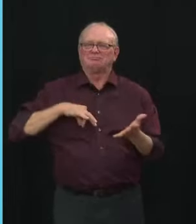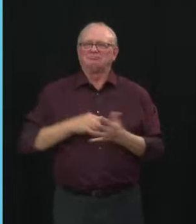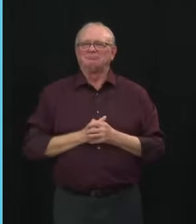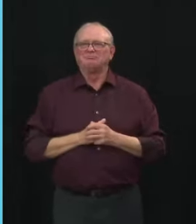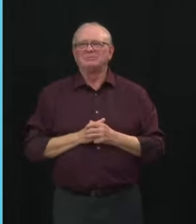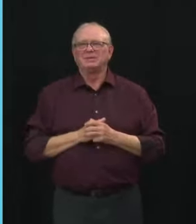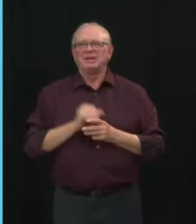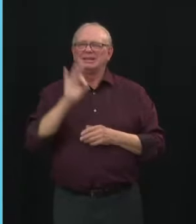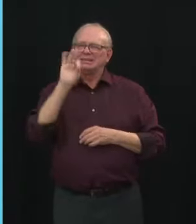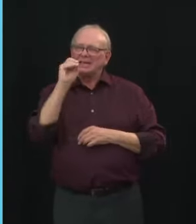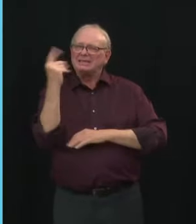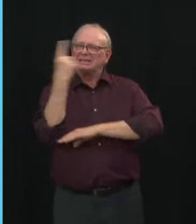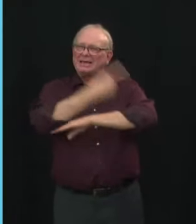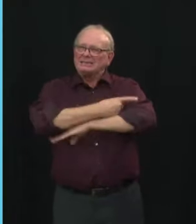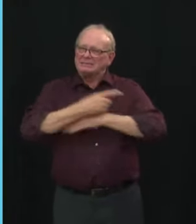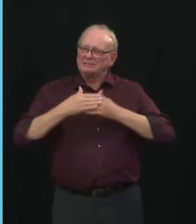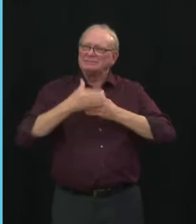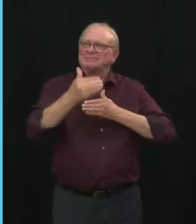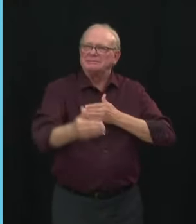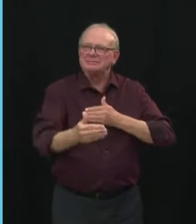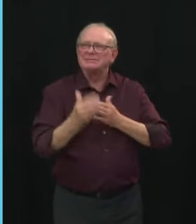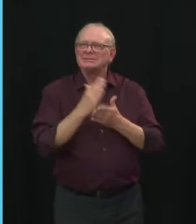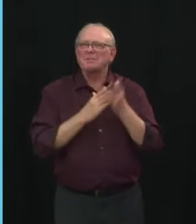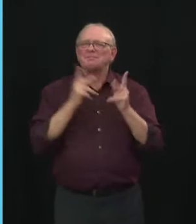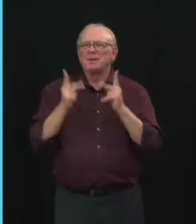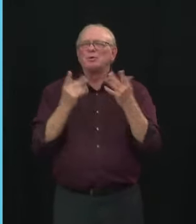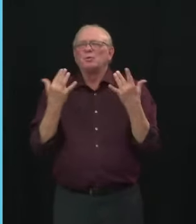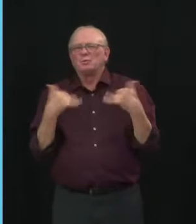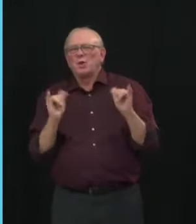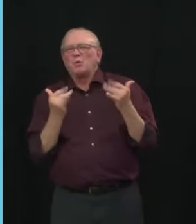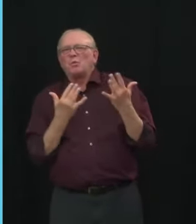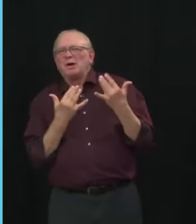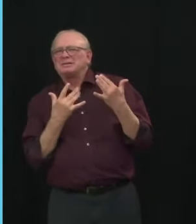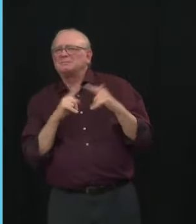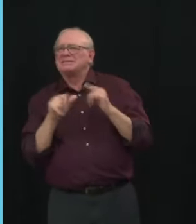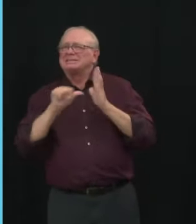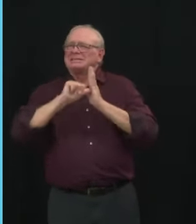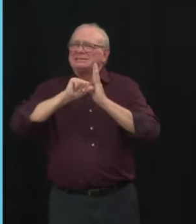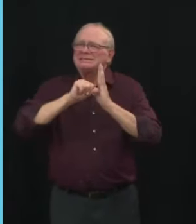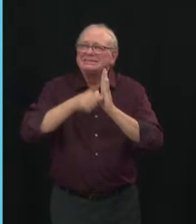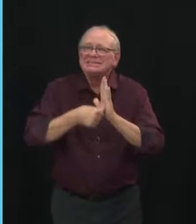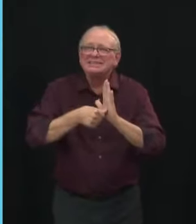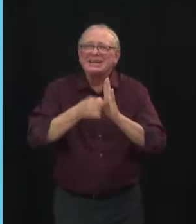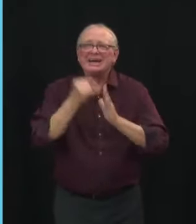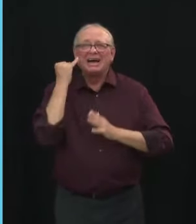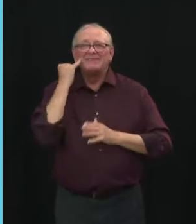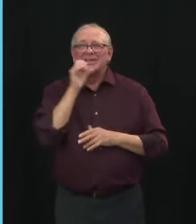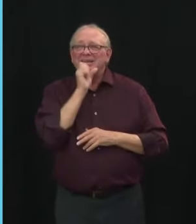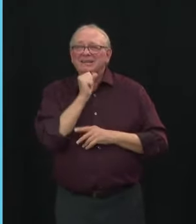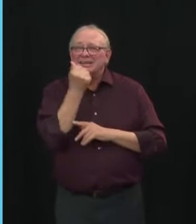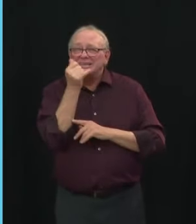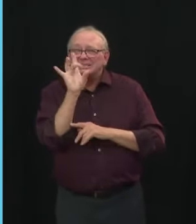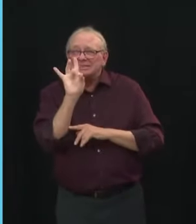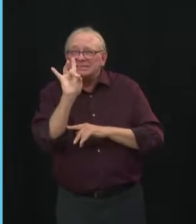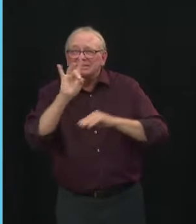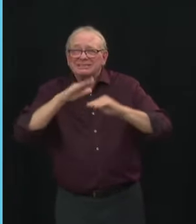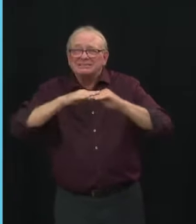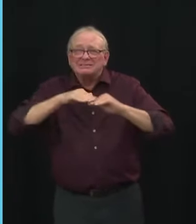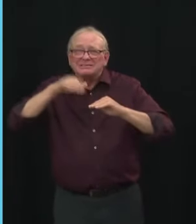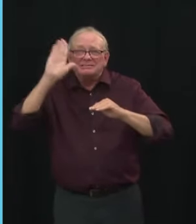that third dose makes and how important it is for anyone who's 18 or older to access the protection that third dose